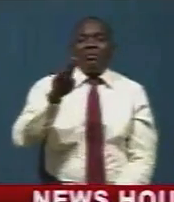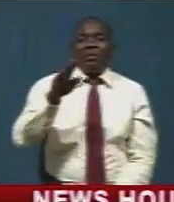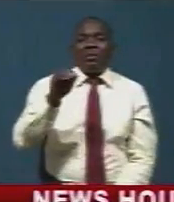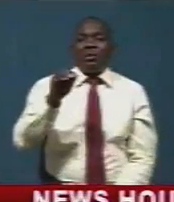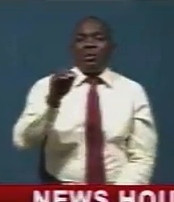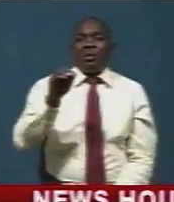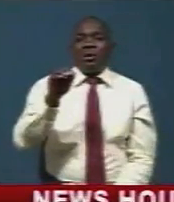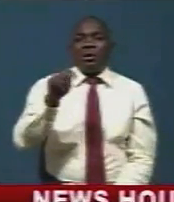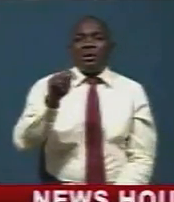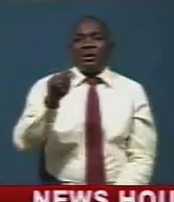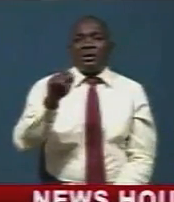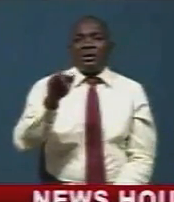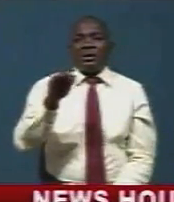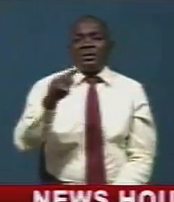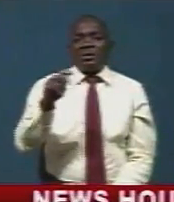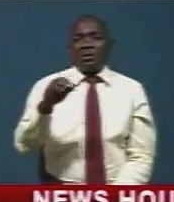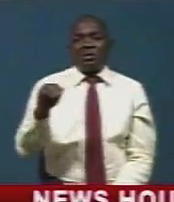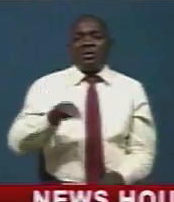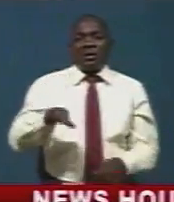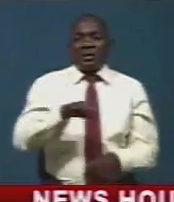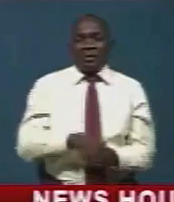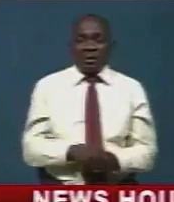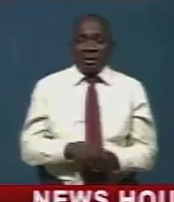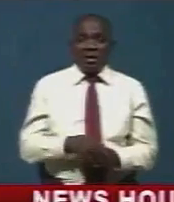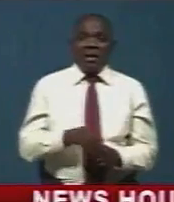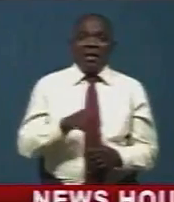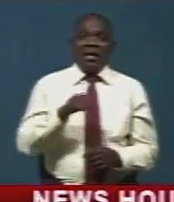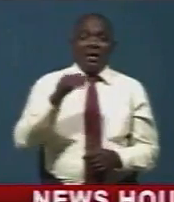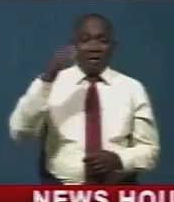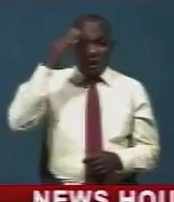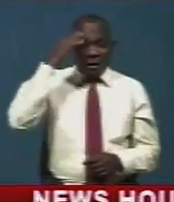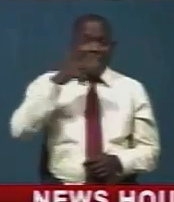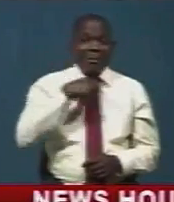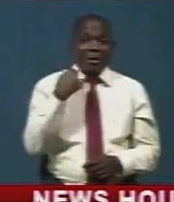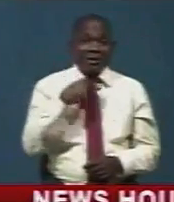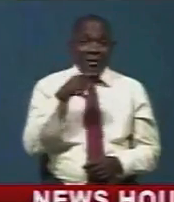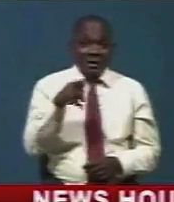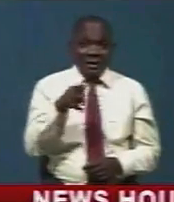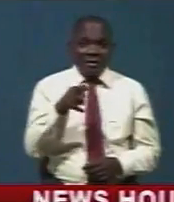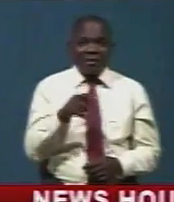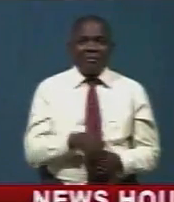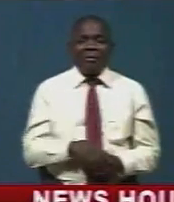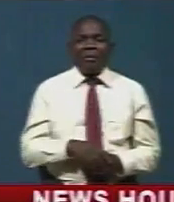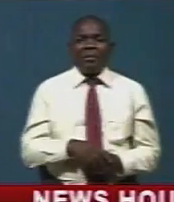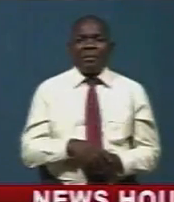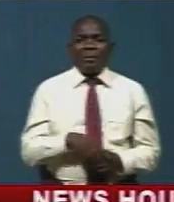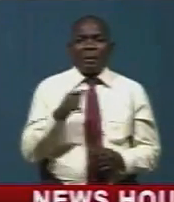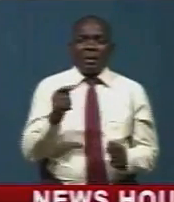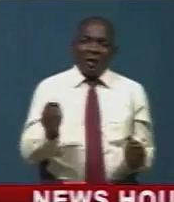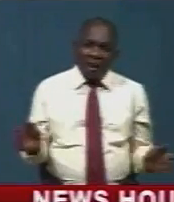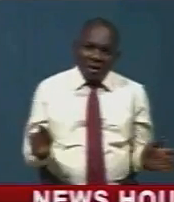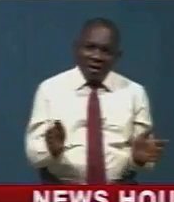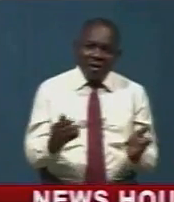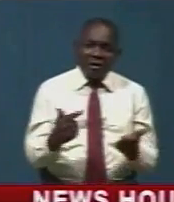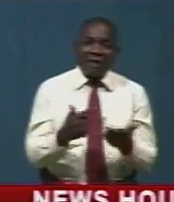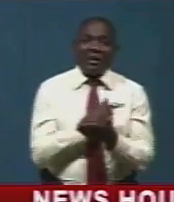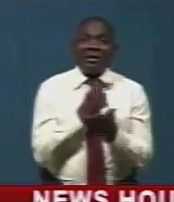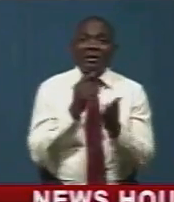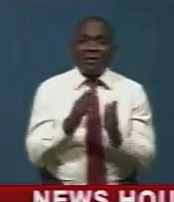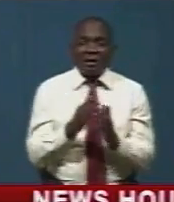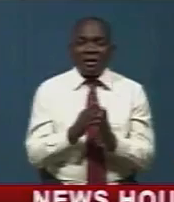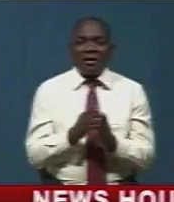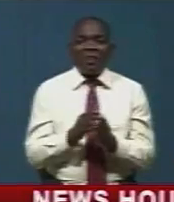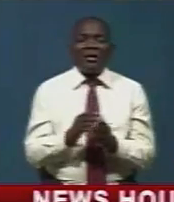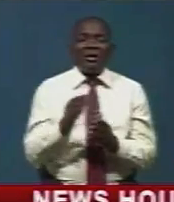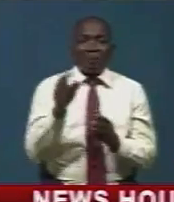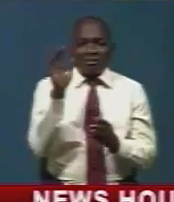English Amanfrum constituency. The head pastor is Reverend Anthony Kojobuachi. He encouraged Ghanaians to seek